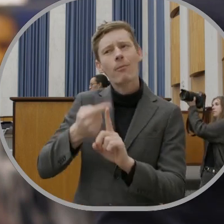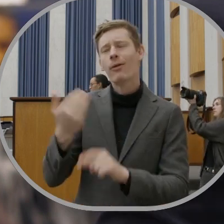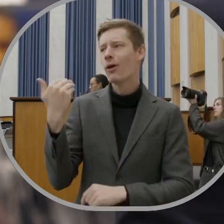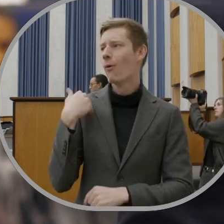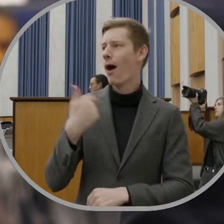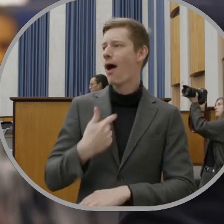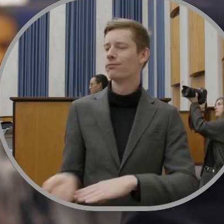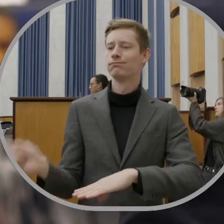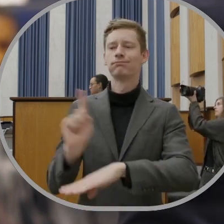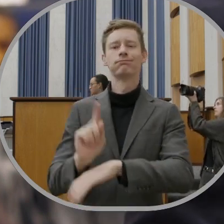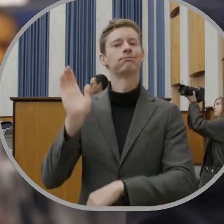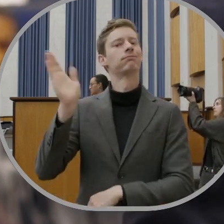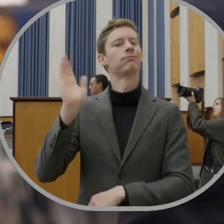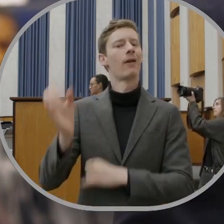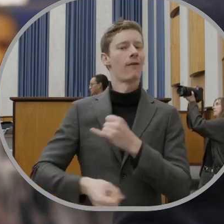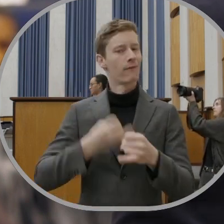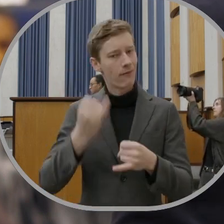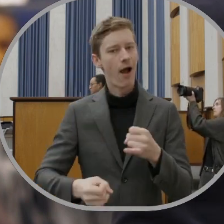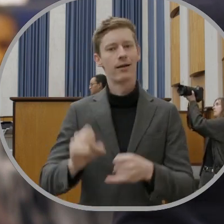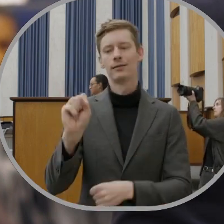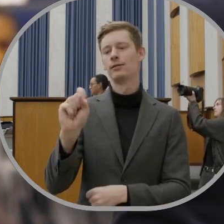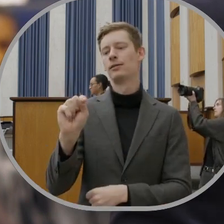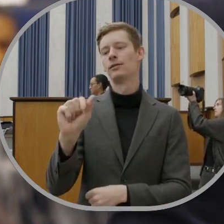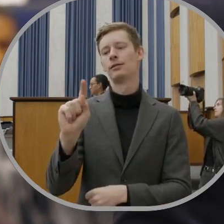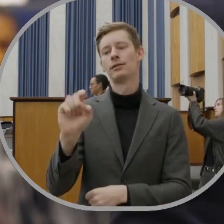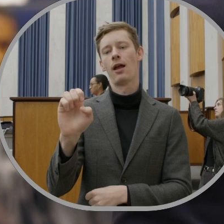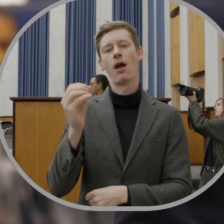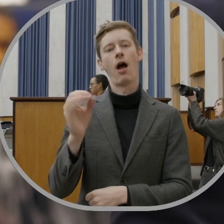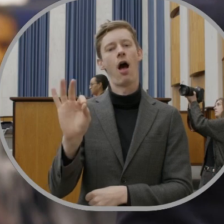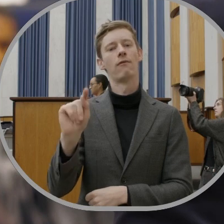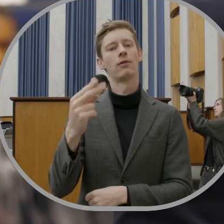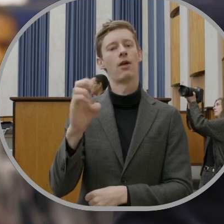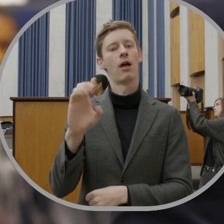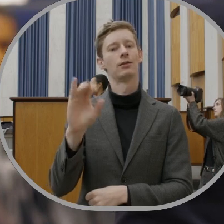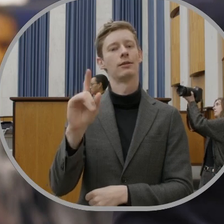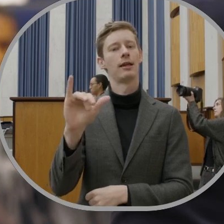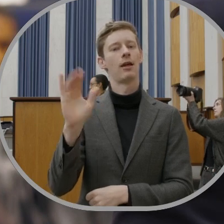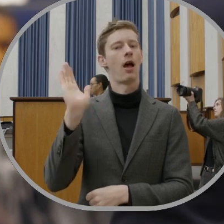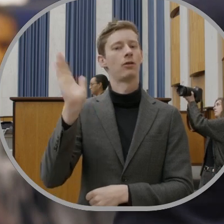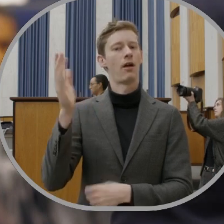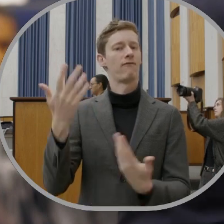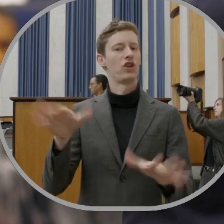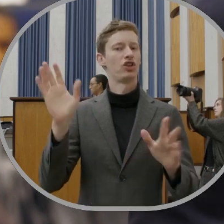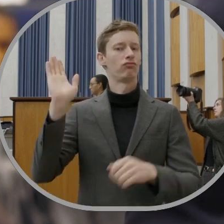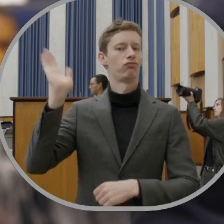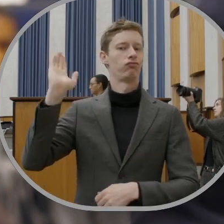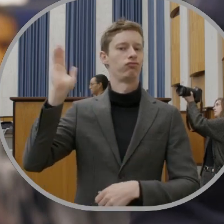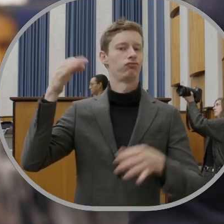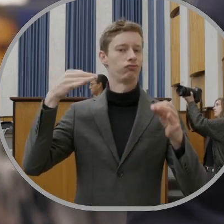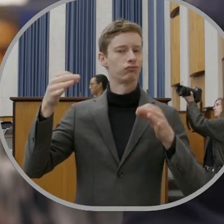and delivered my final State of the City address. I shared all the progress we have made as a city to improve the quality of